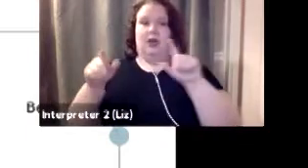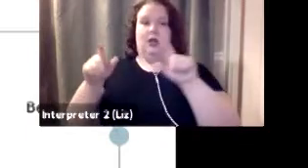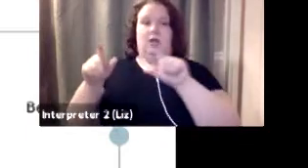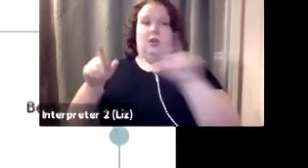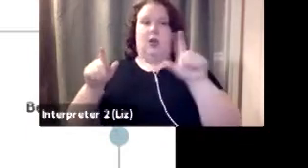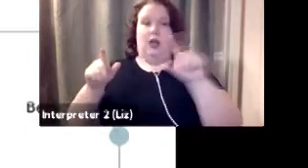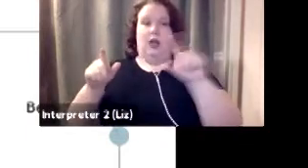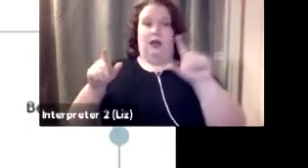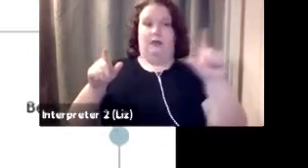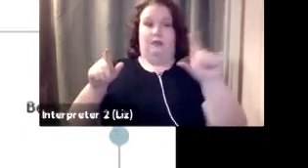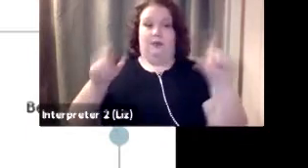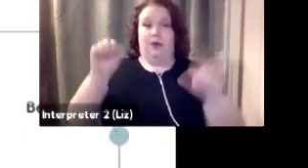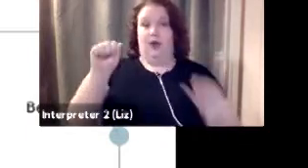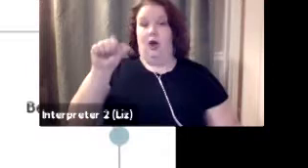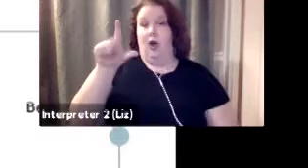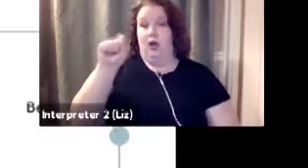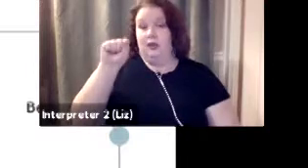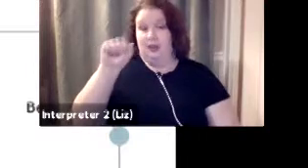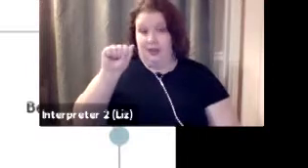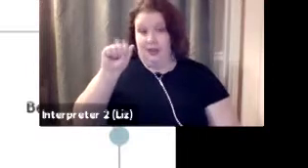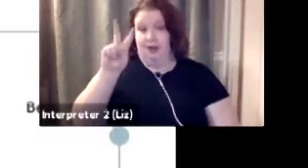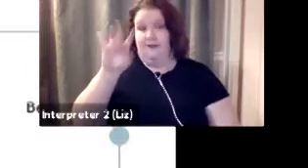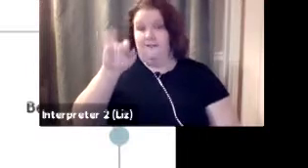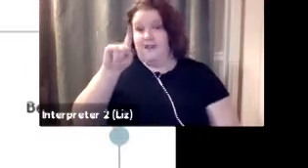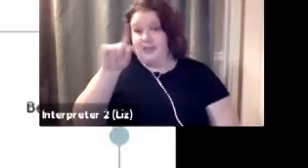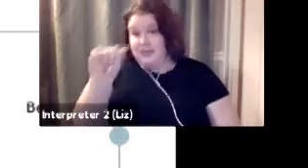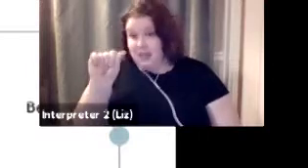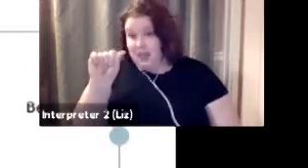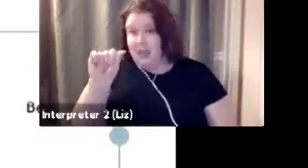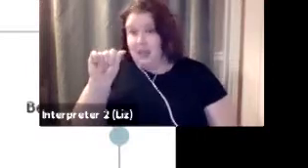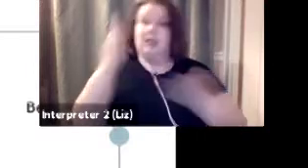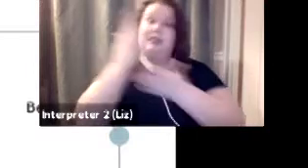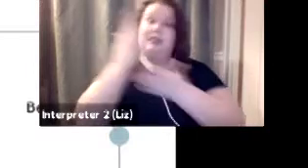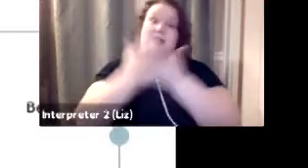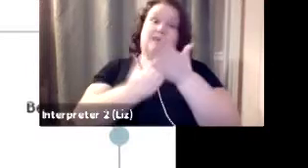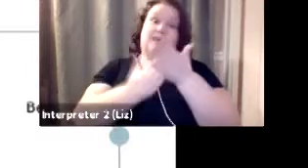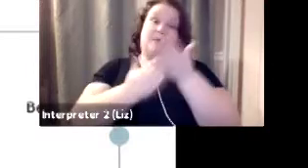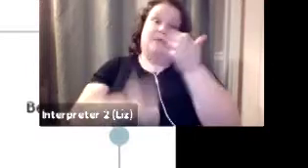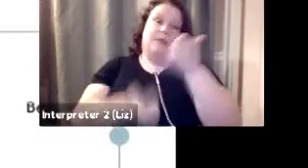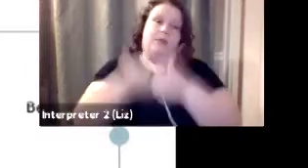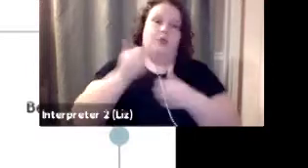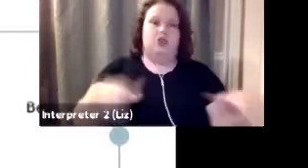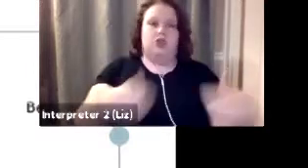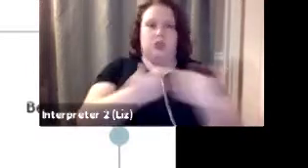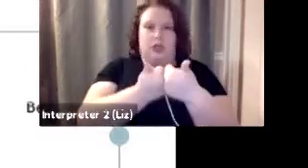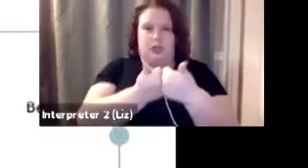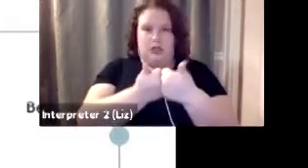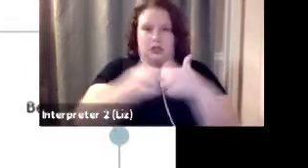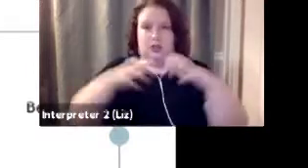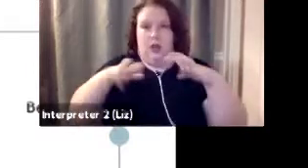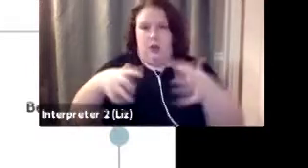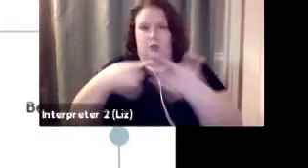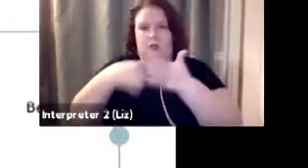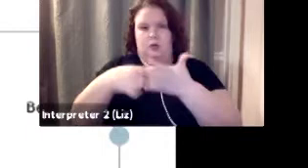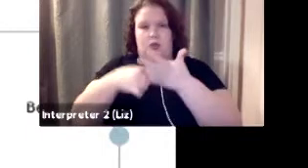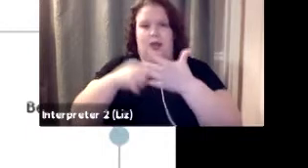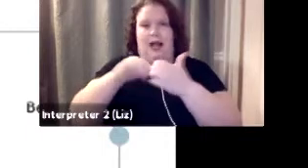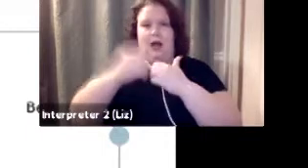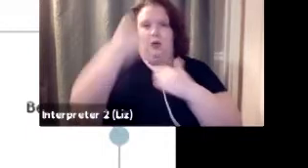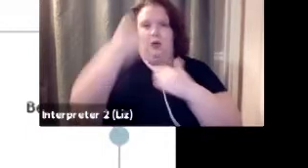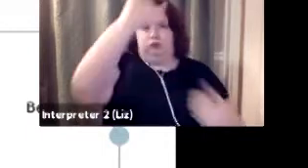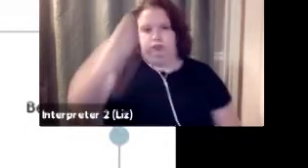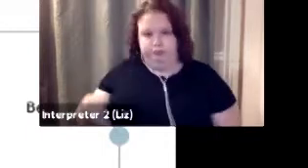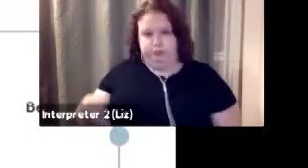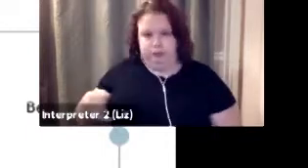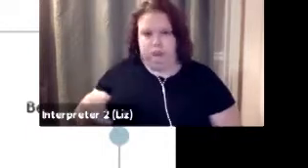greatest challenges. And so as a group, we will want to look at where we draw the line. Uh, and so if you look at, as you draw the